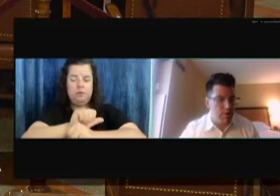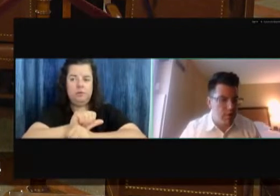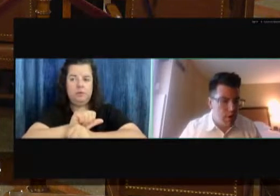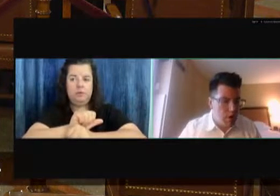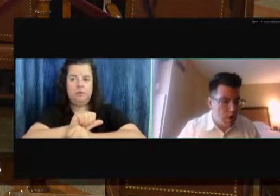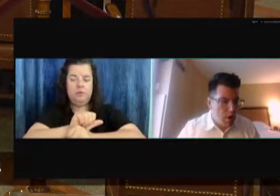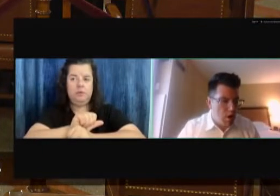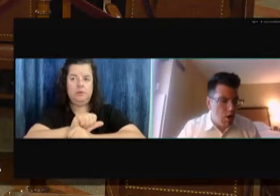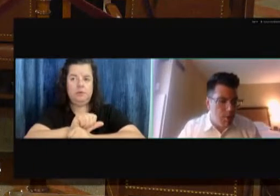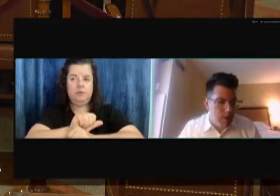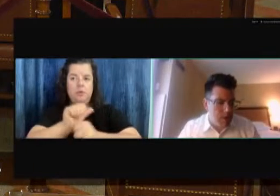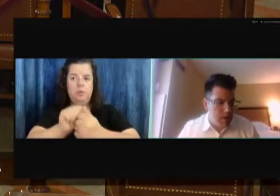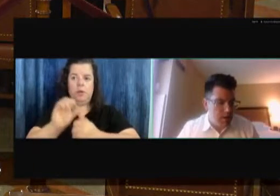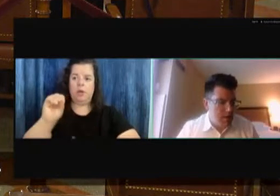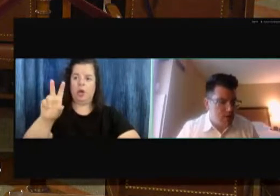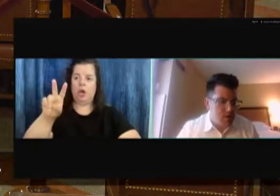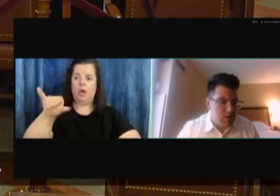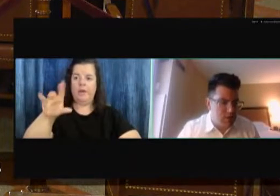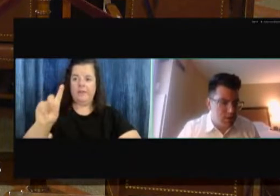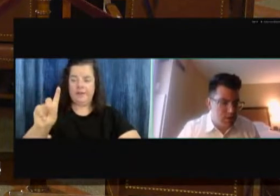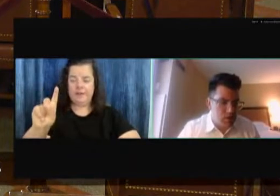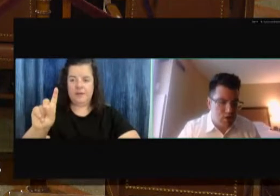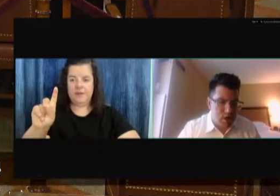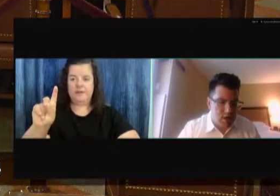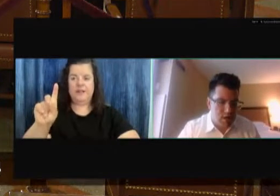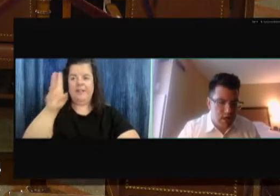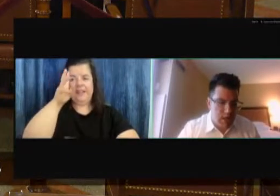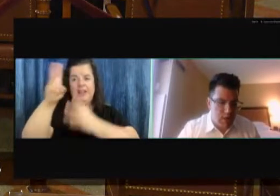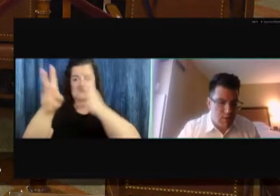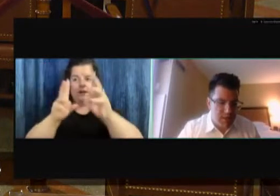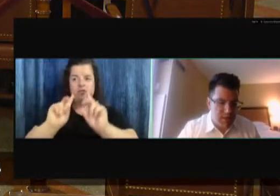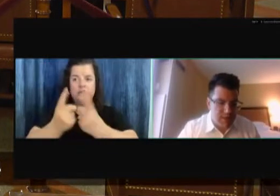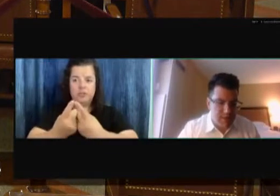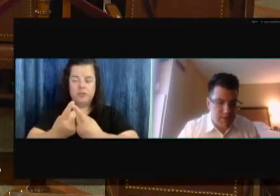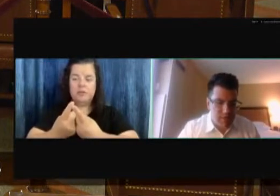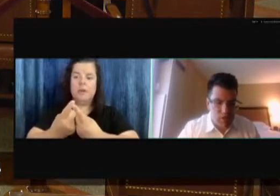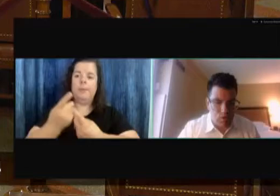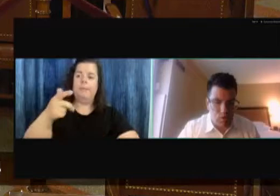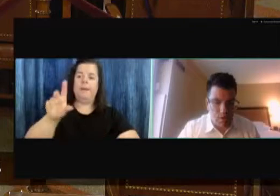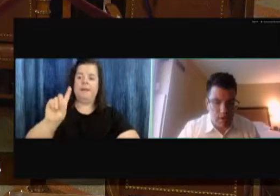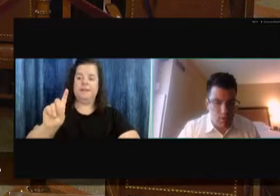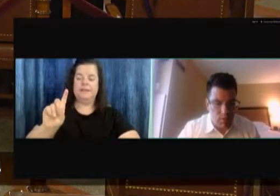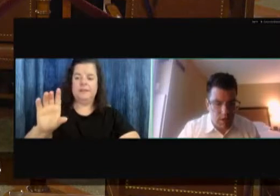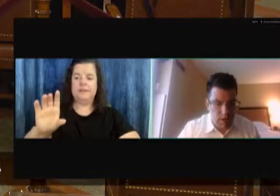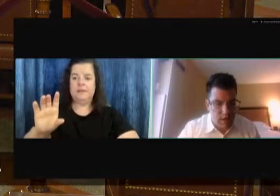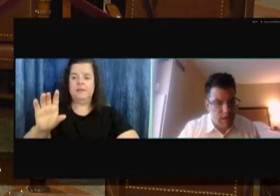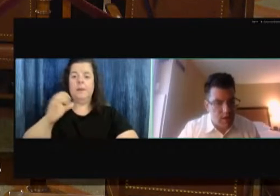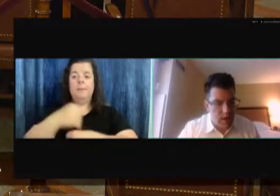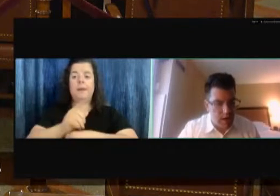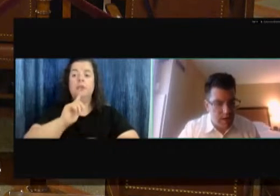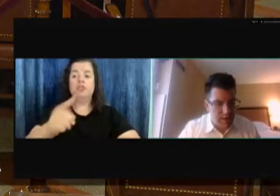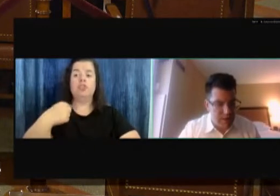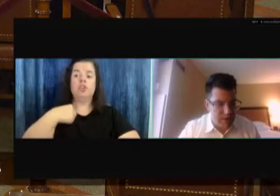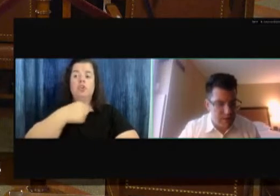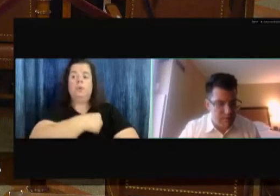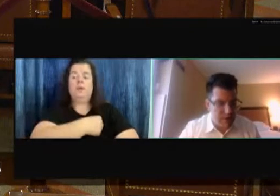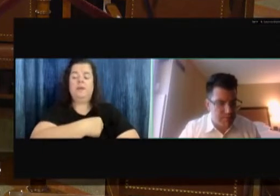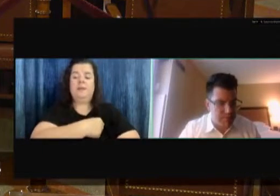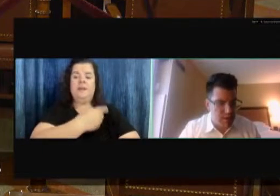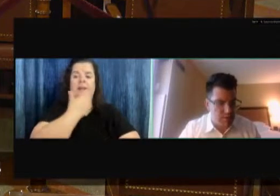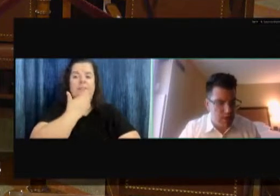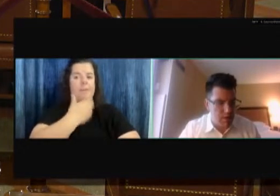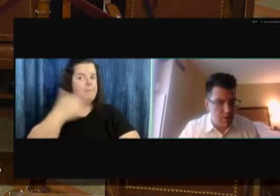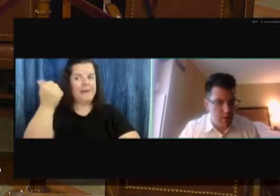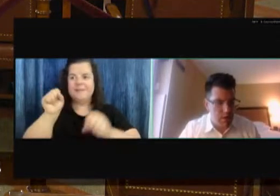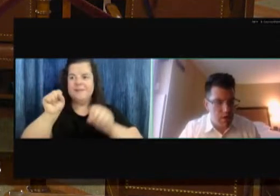with OBID, Innovation District, and OBDC to make sure that we get the best